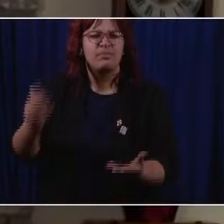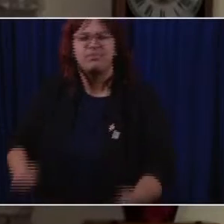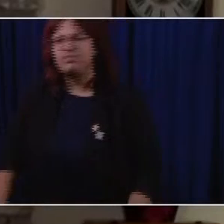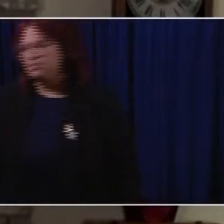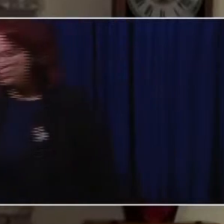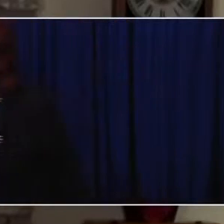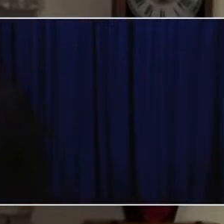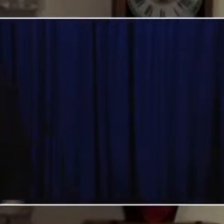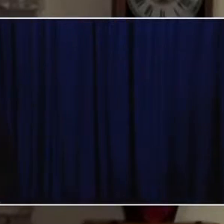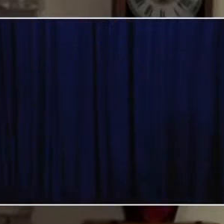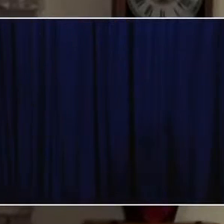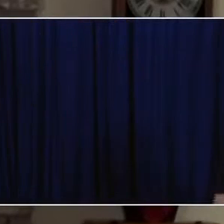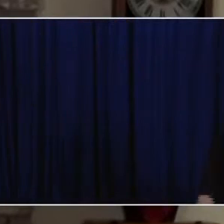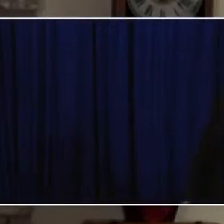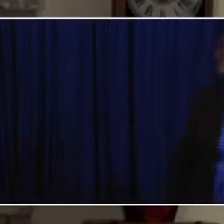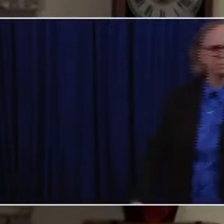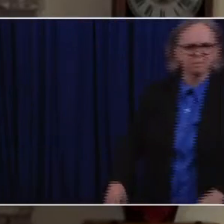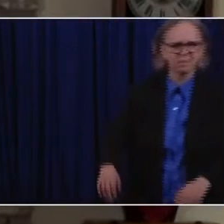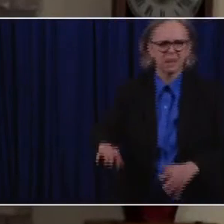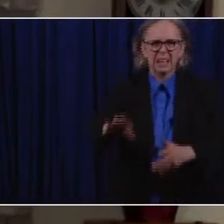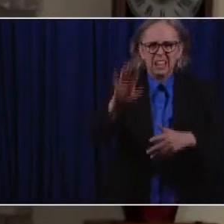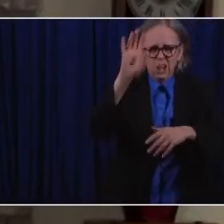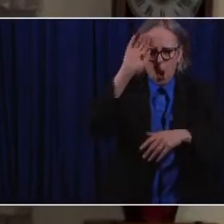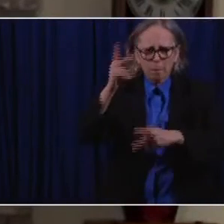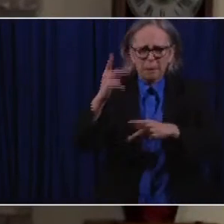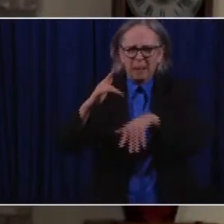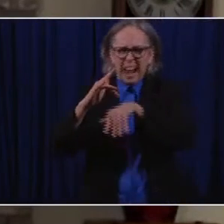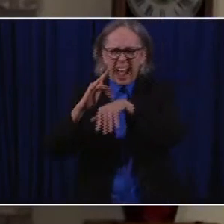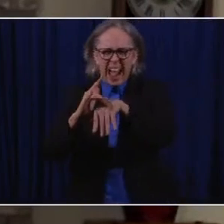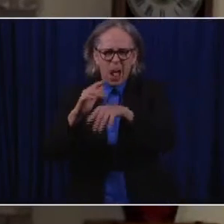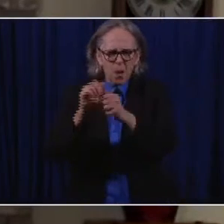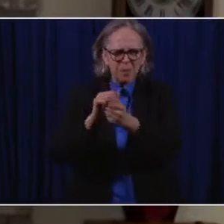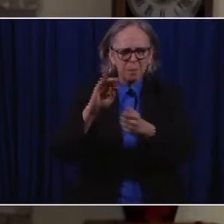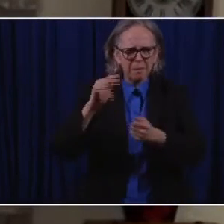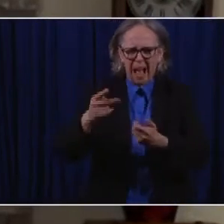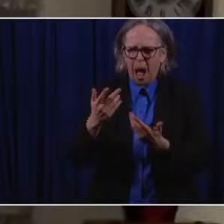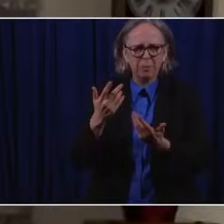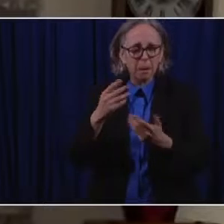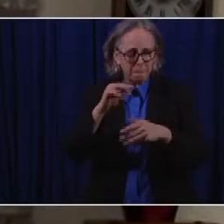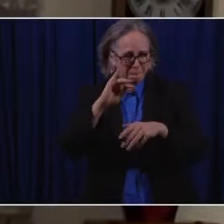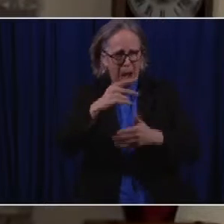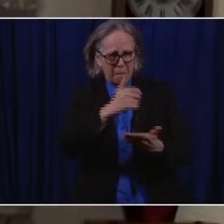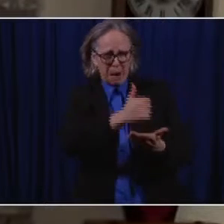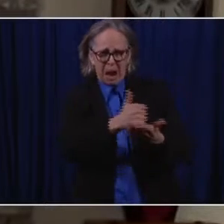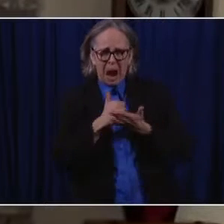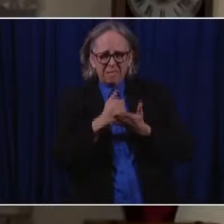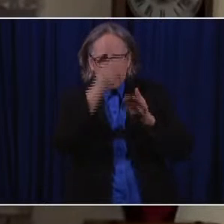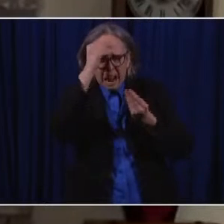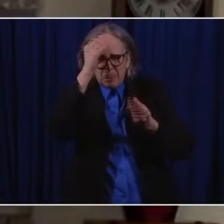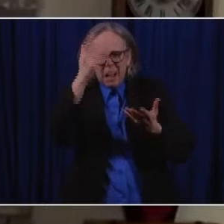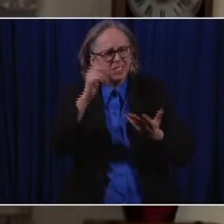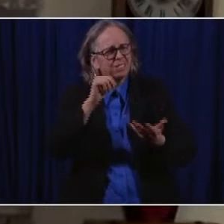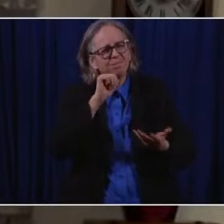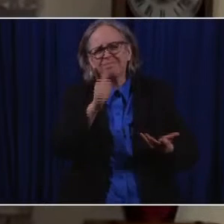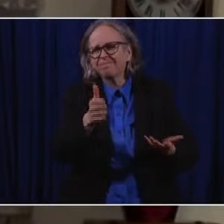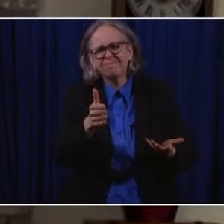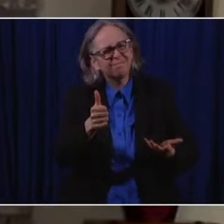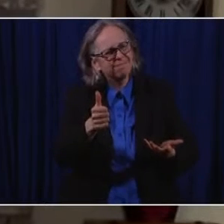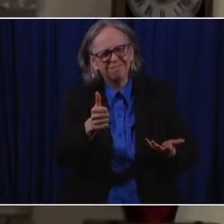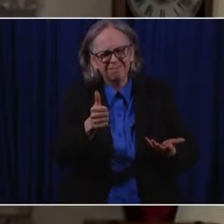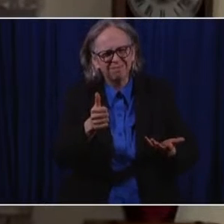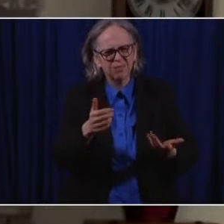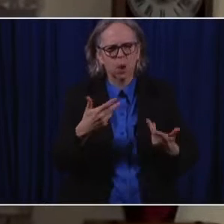more focus on what's going on in your county. And when everything is, this map